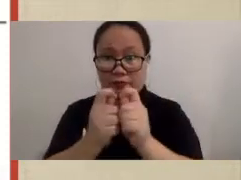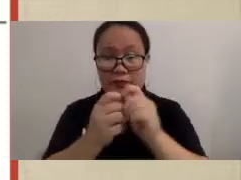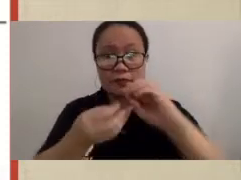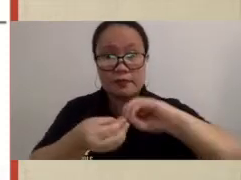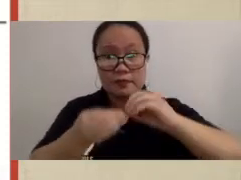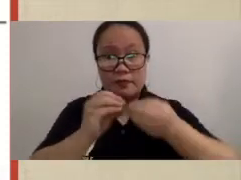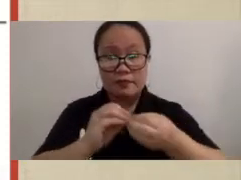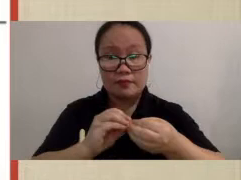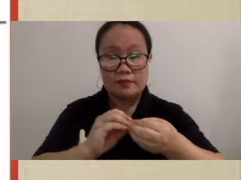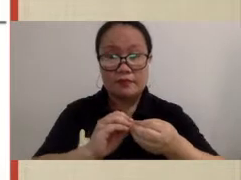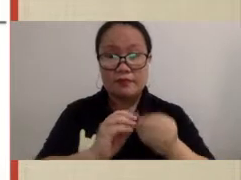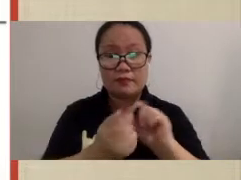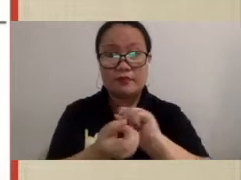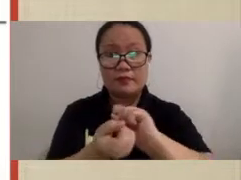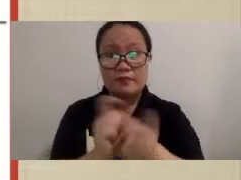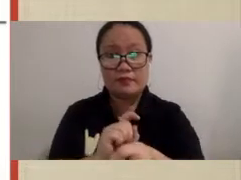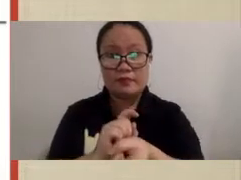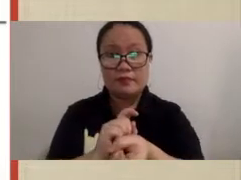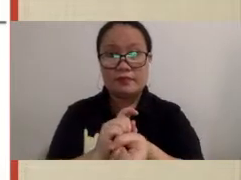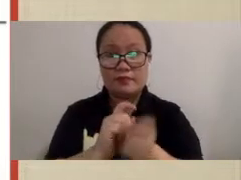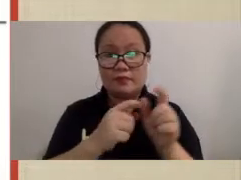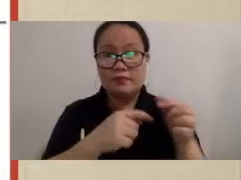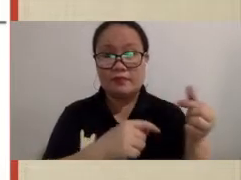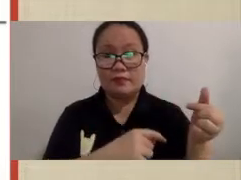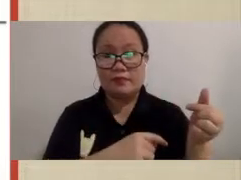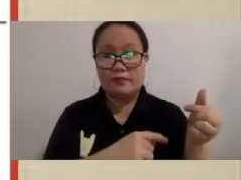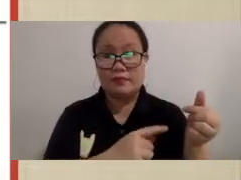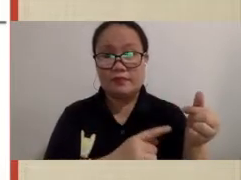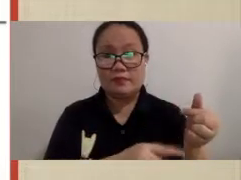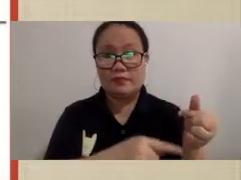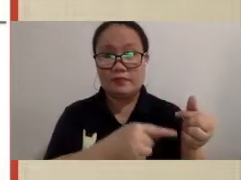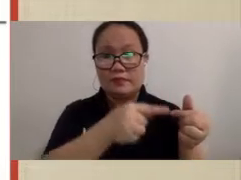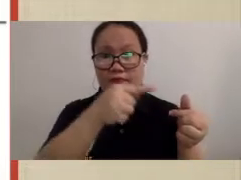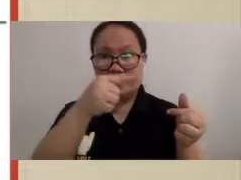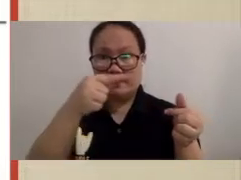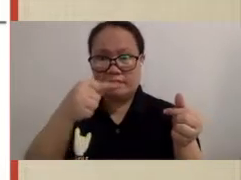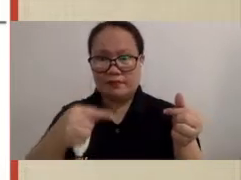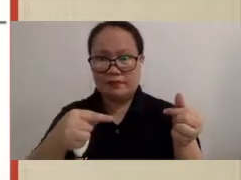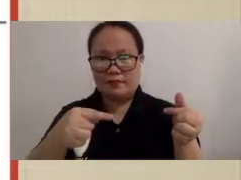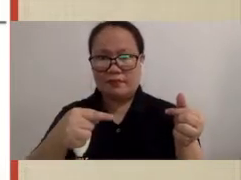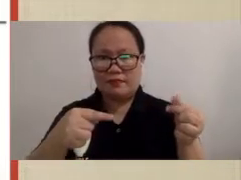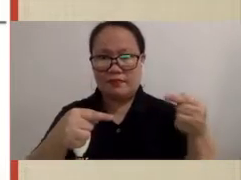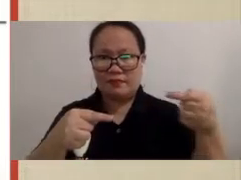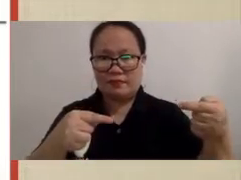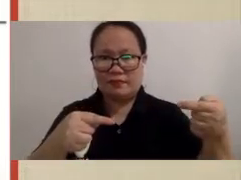ng constant, change the sign kung